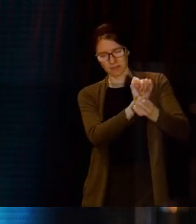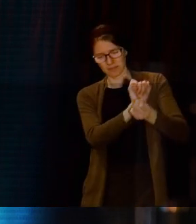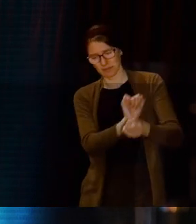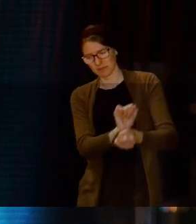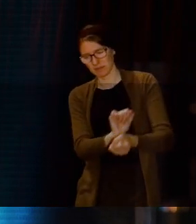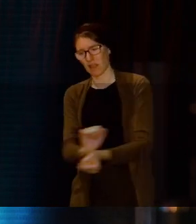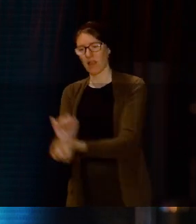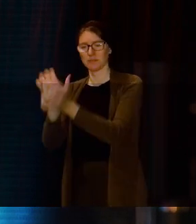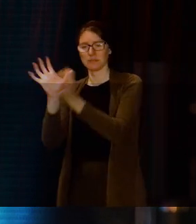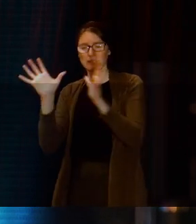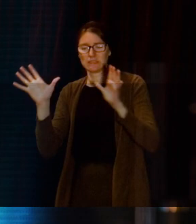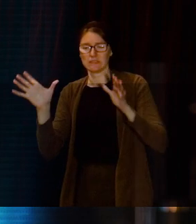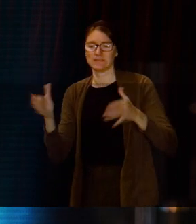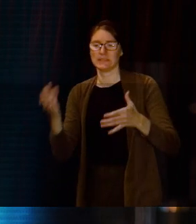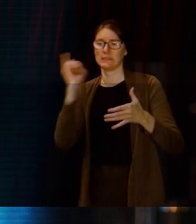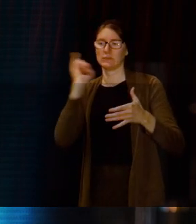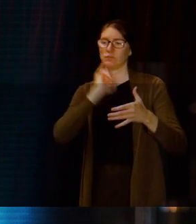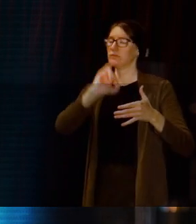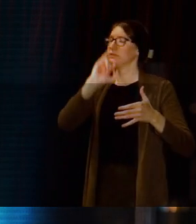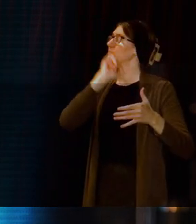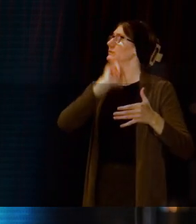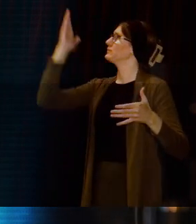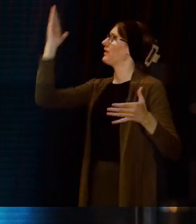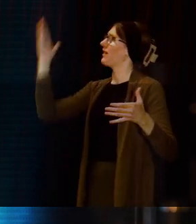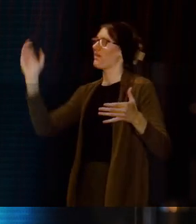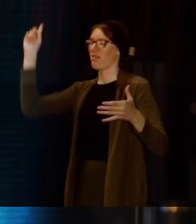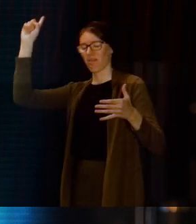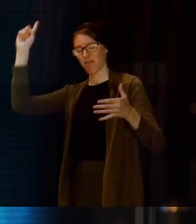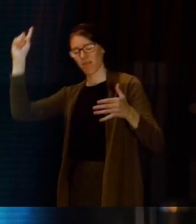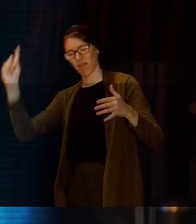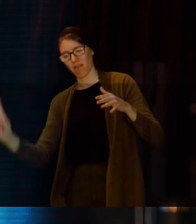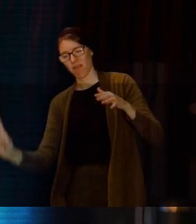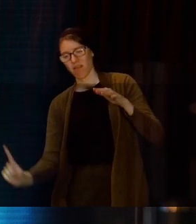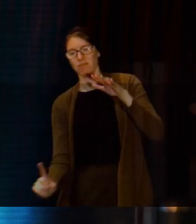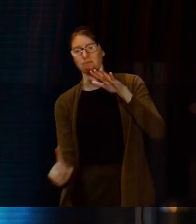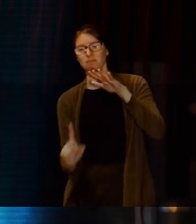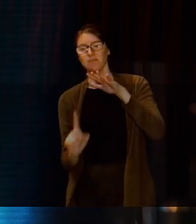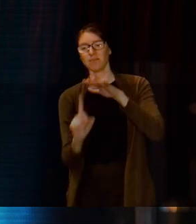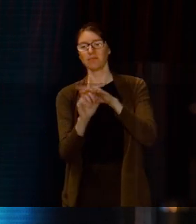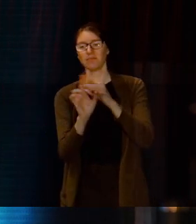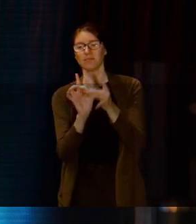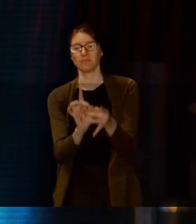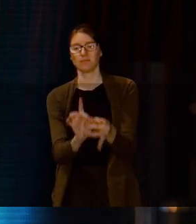and ransom captive Israel.